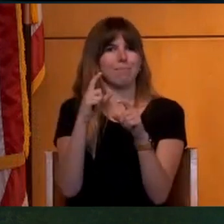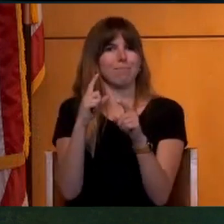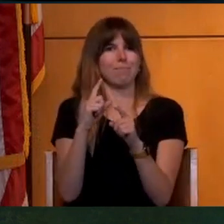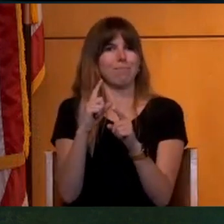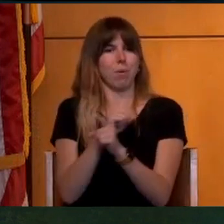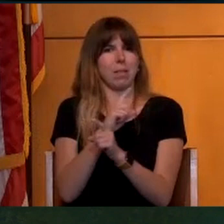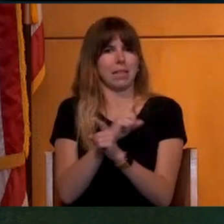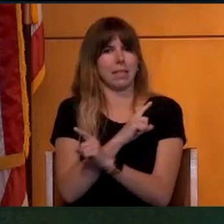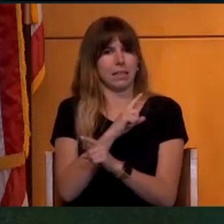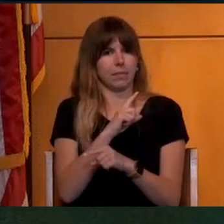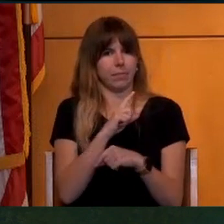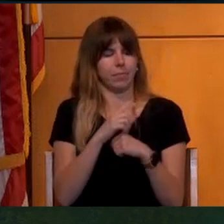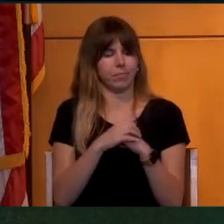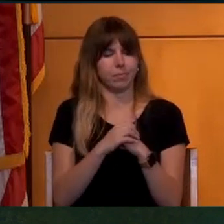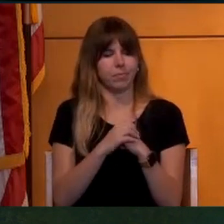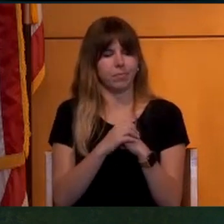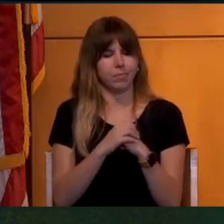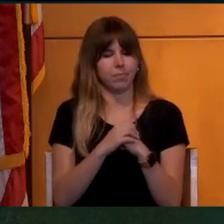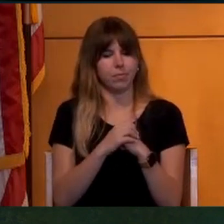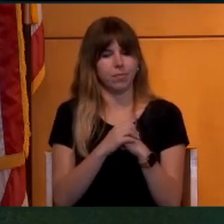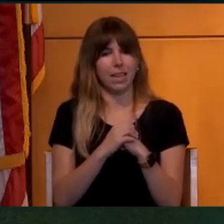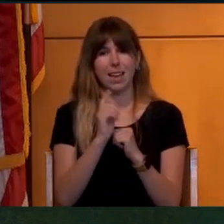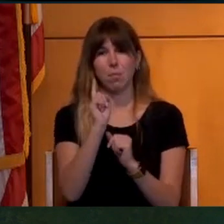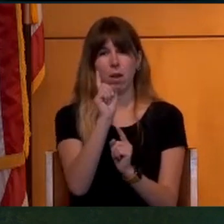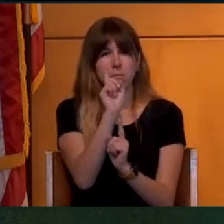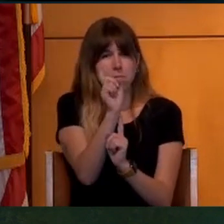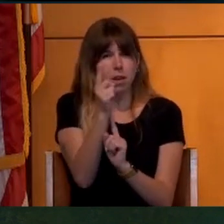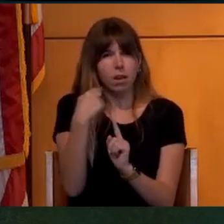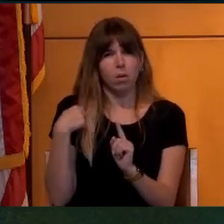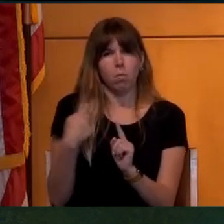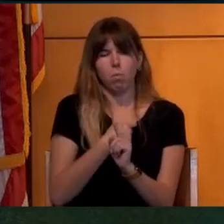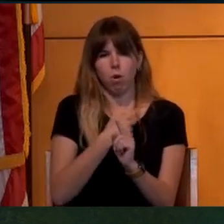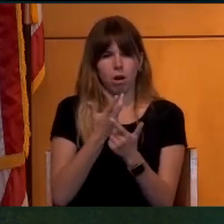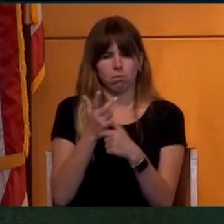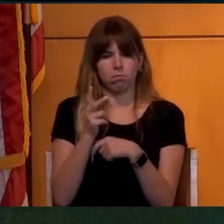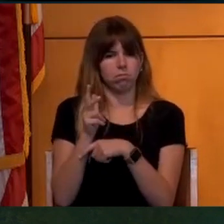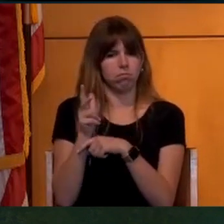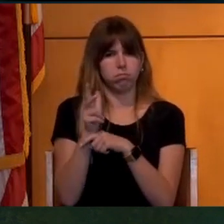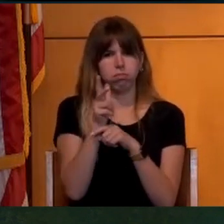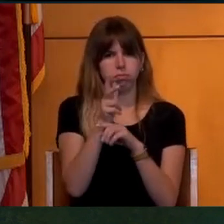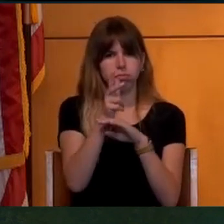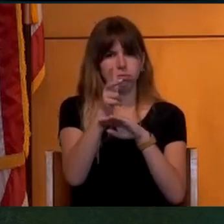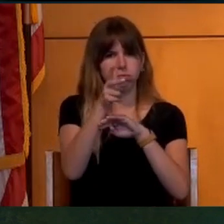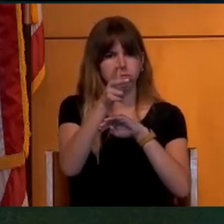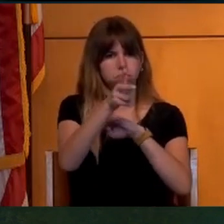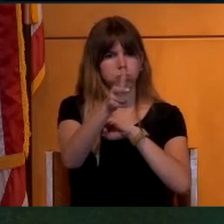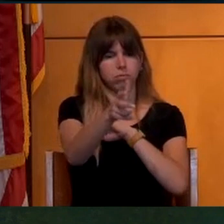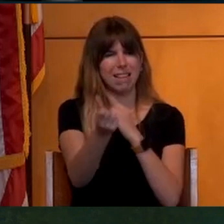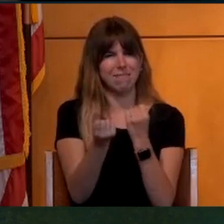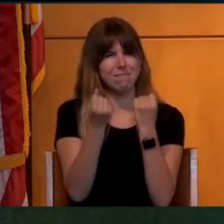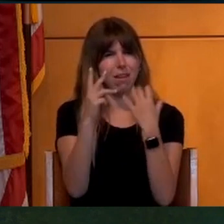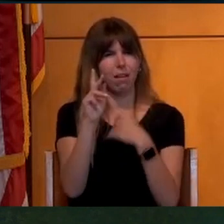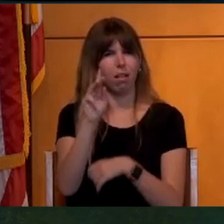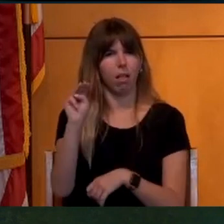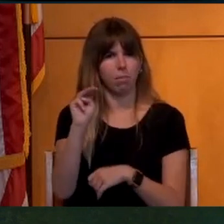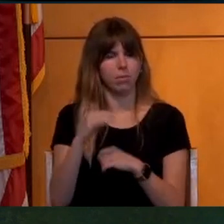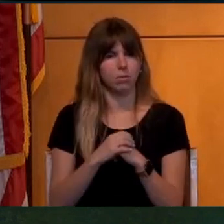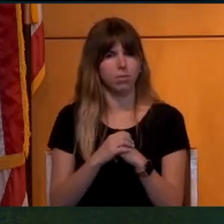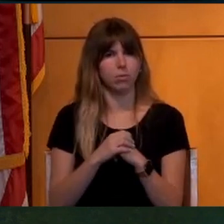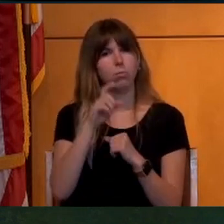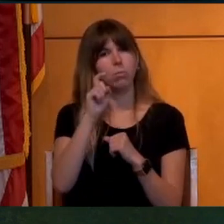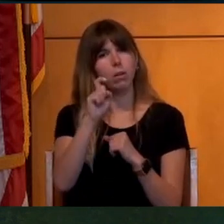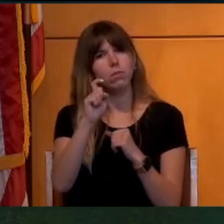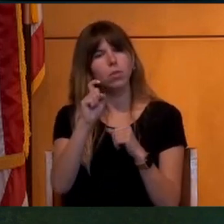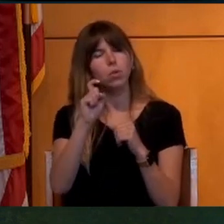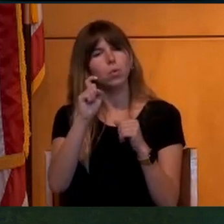of meters. You'll see in a minute, we're driving many, many kilometers. We have to look across both small scales